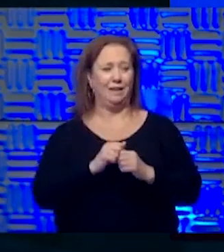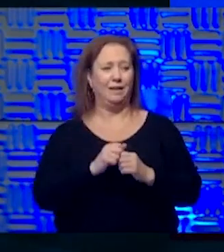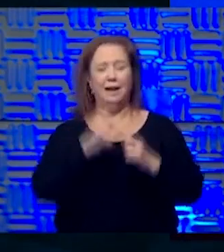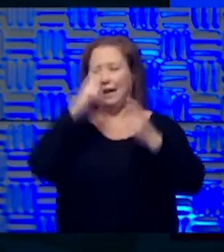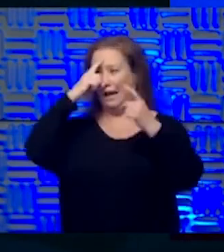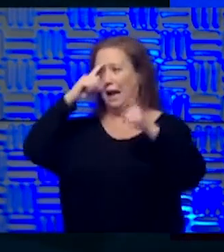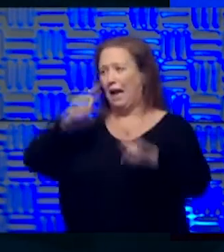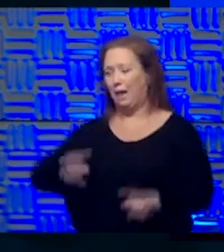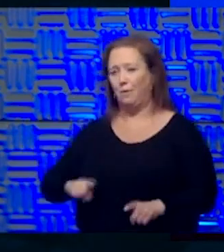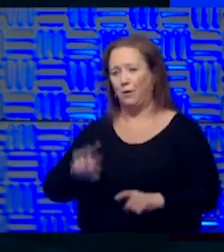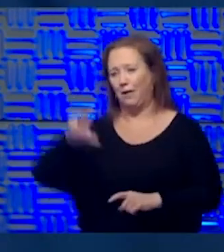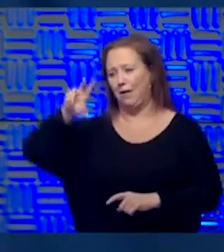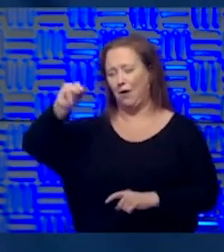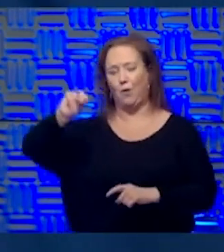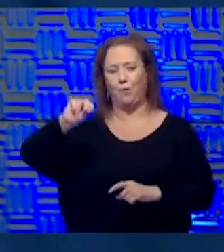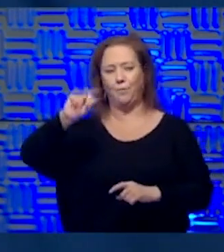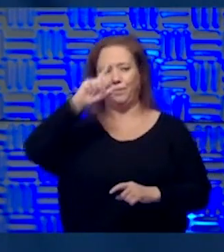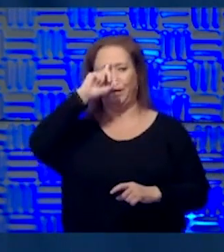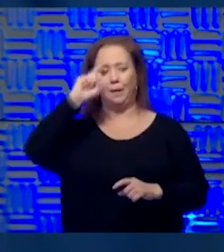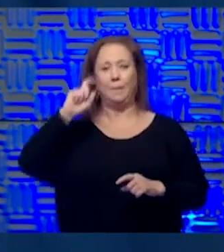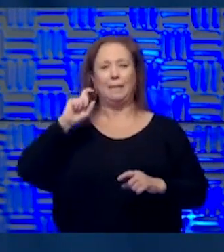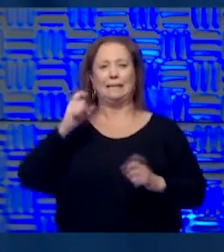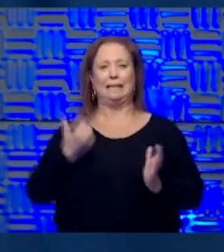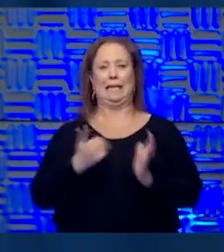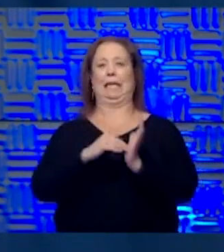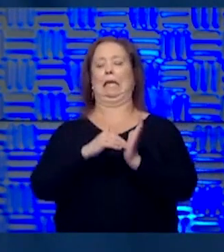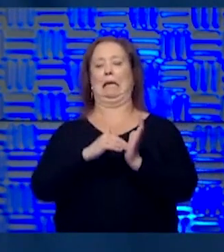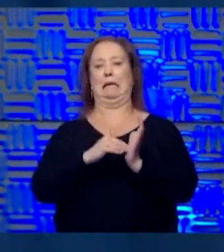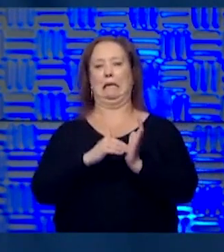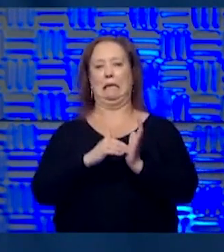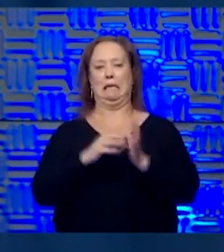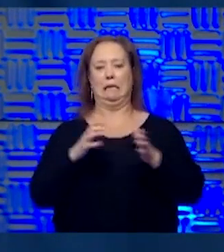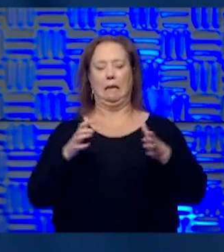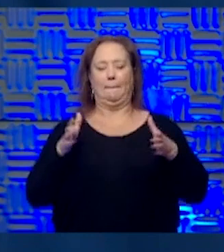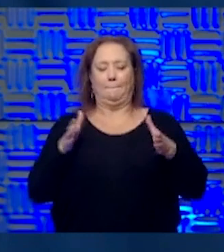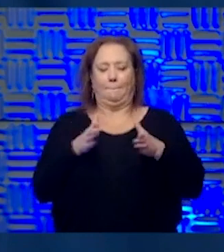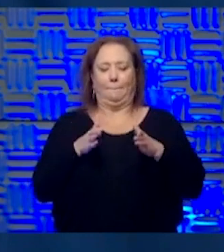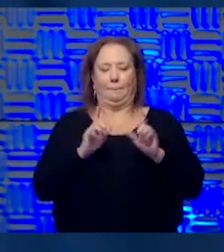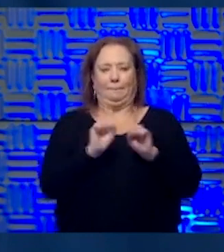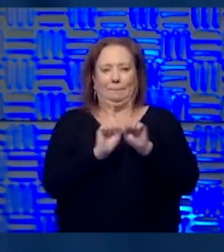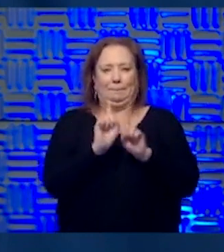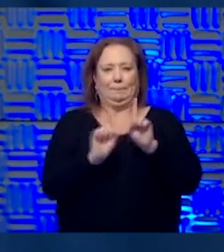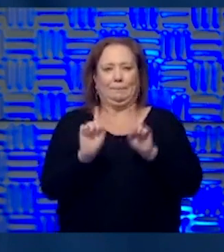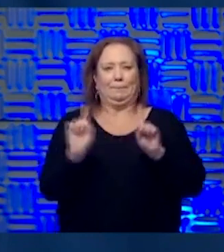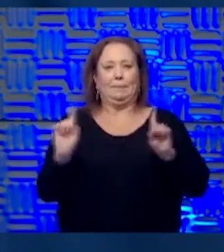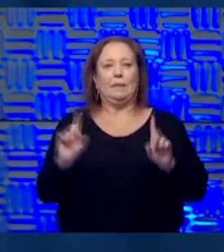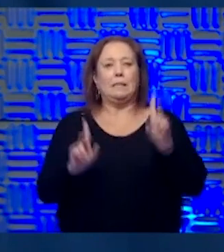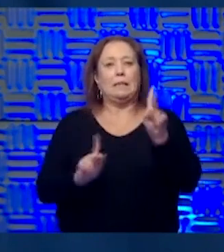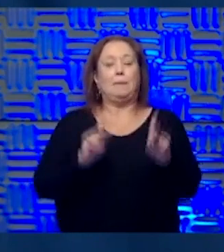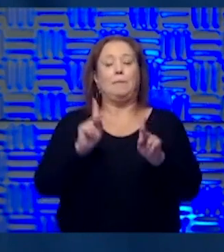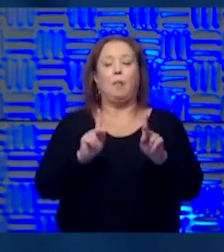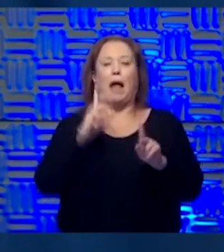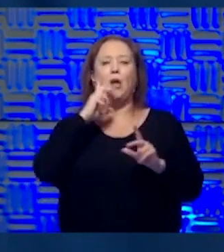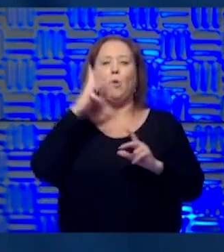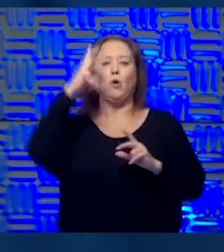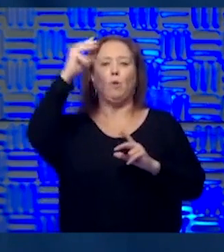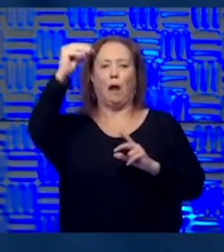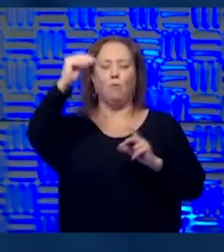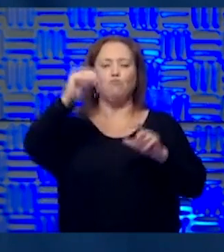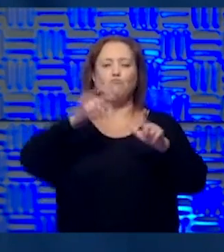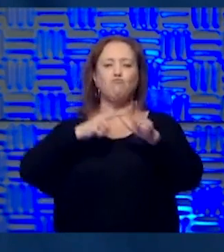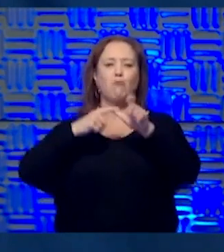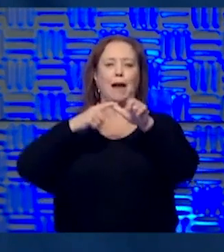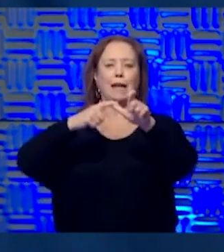agree with the no, just because, again, you are in such proximity to other people. Now, I know when you're out on the course, you're probably going to